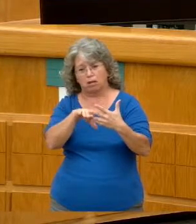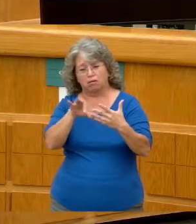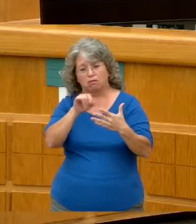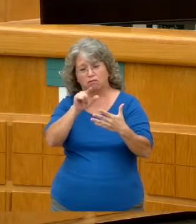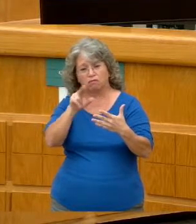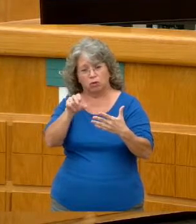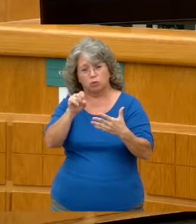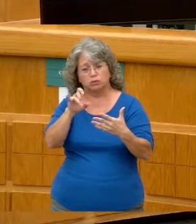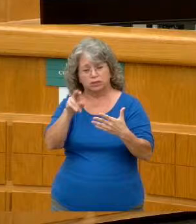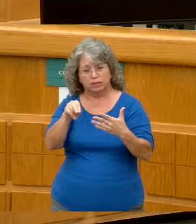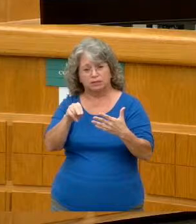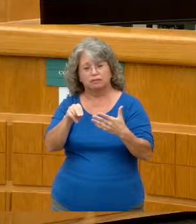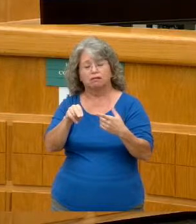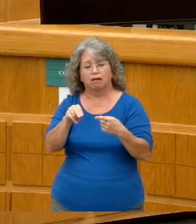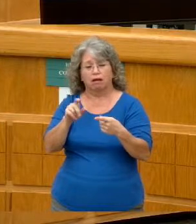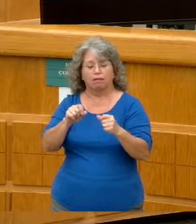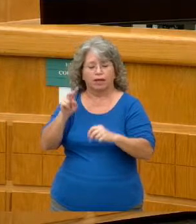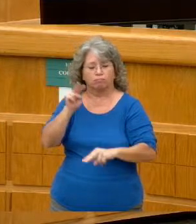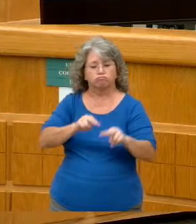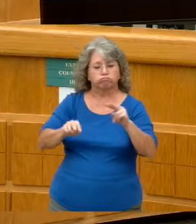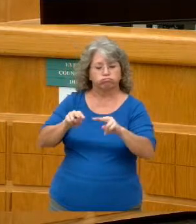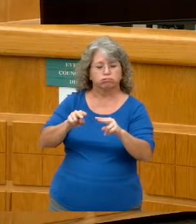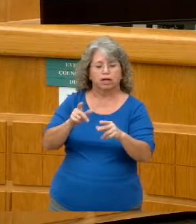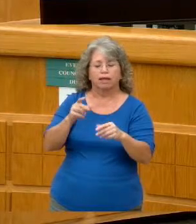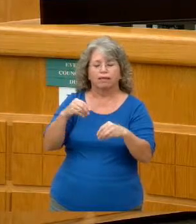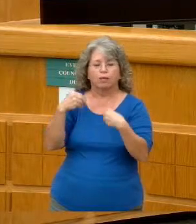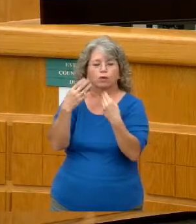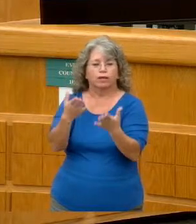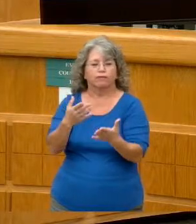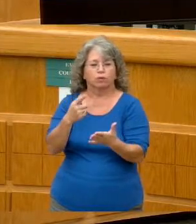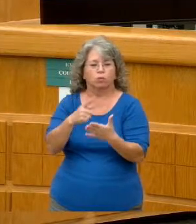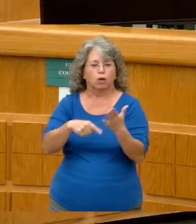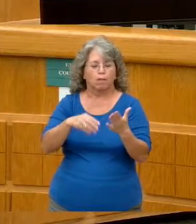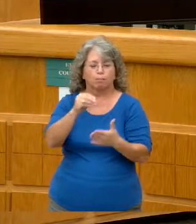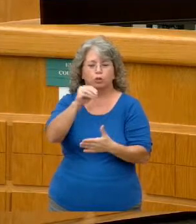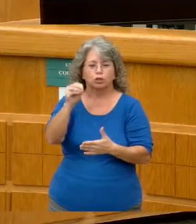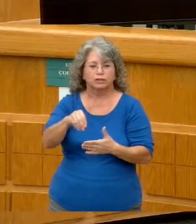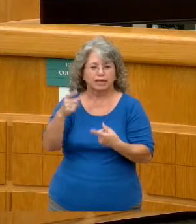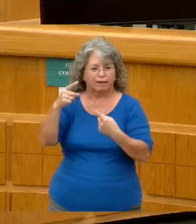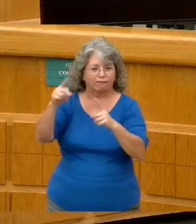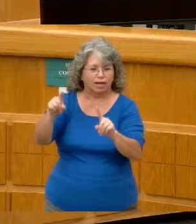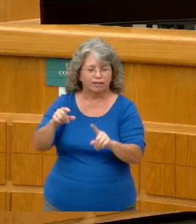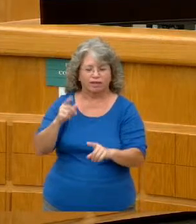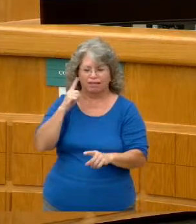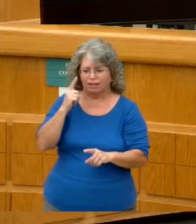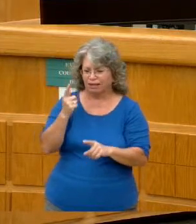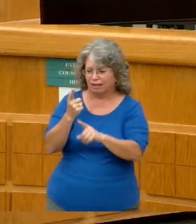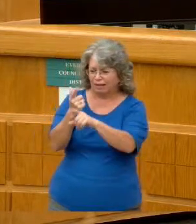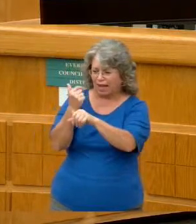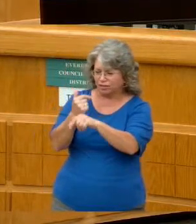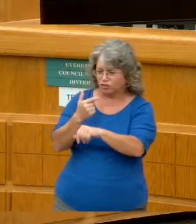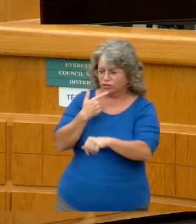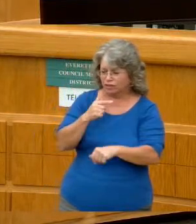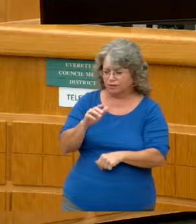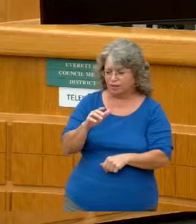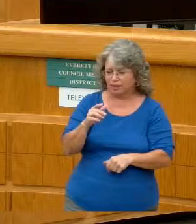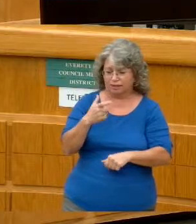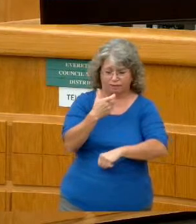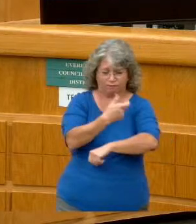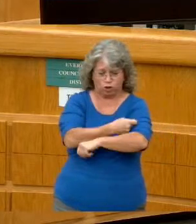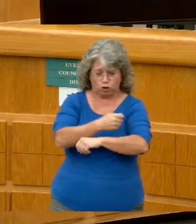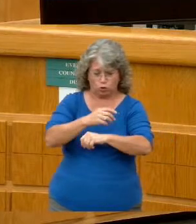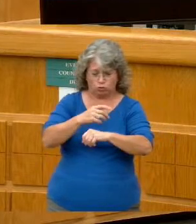will give you a determination that says it's this % effective. So last year, I think they were saying it was between 30–40%